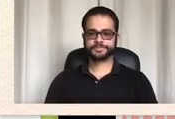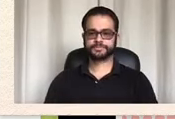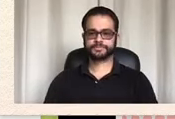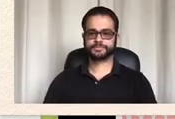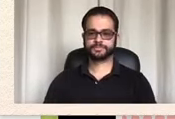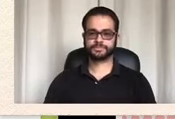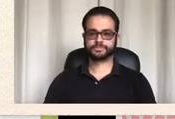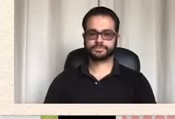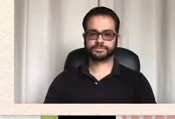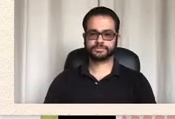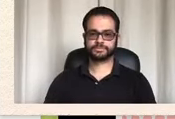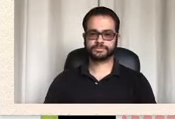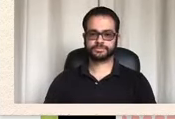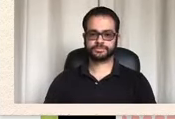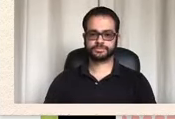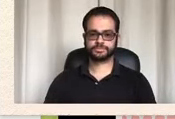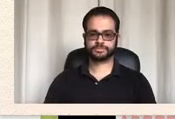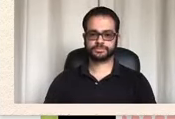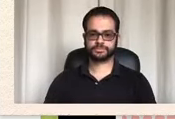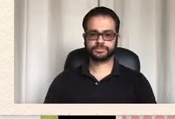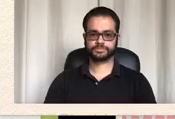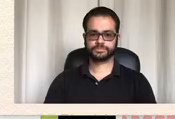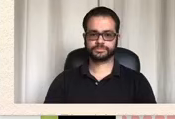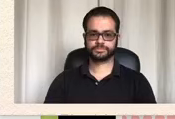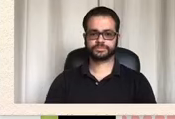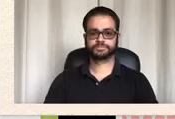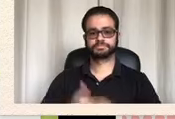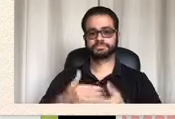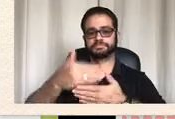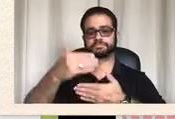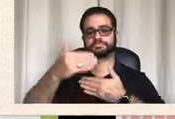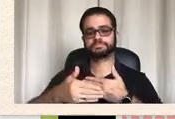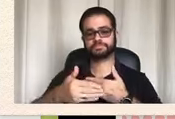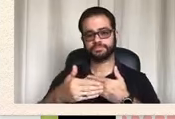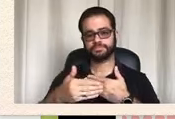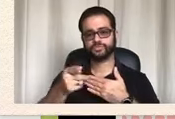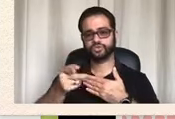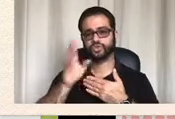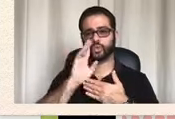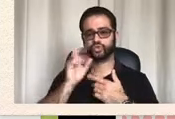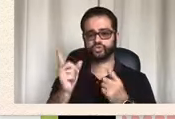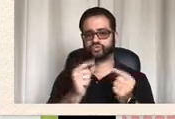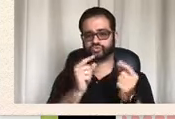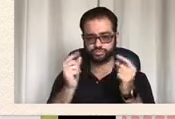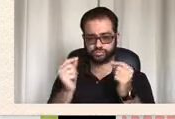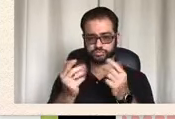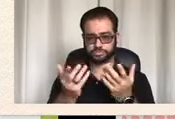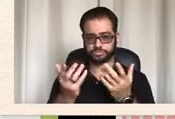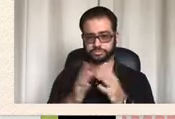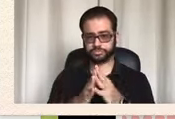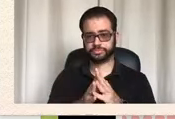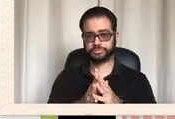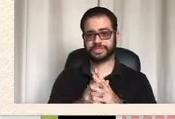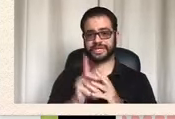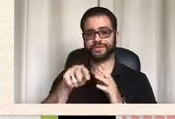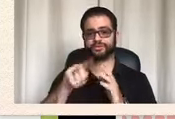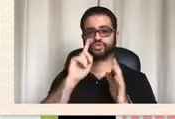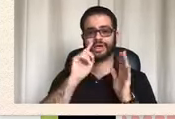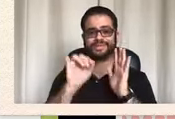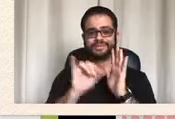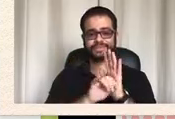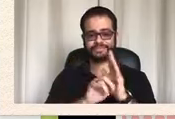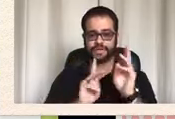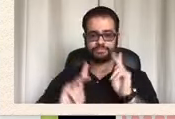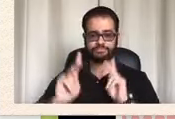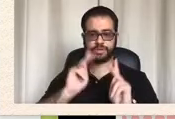So the next thing that you're going to do is identify the people that can help